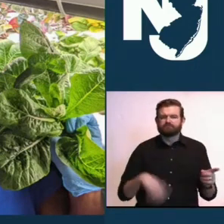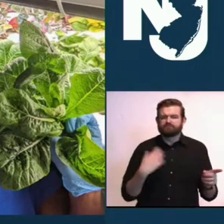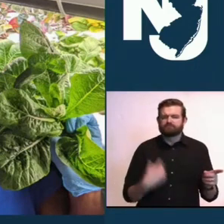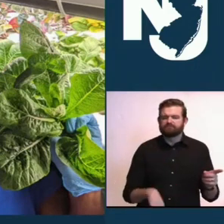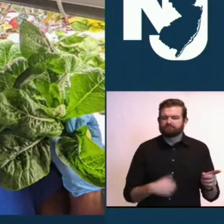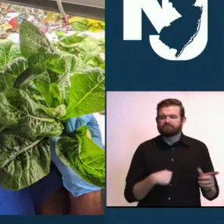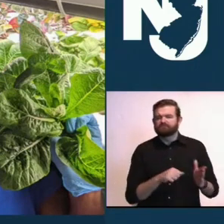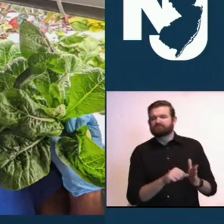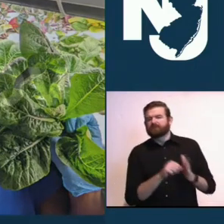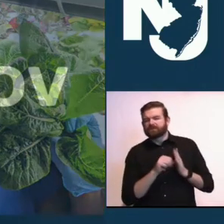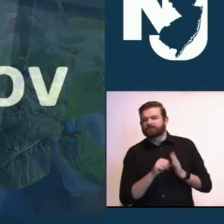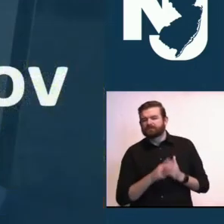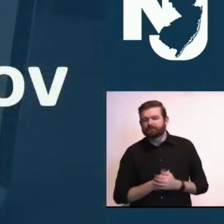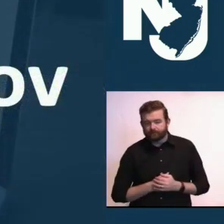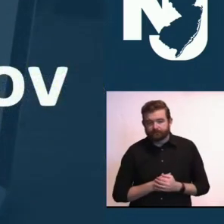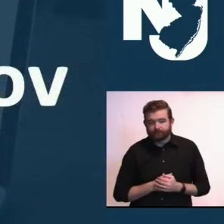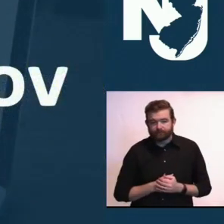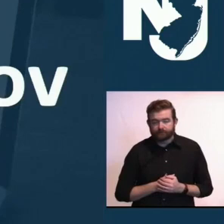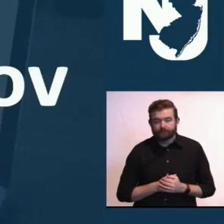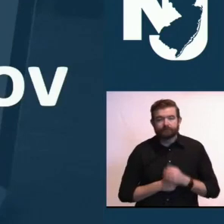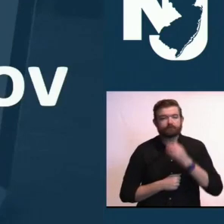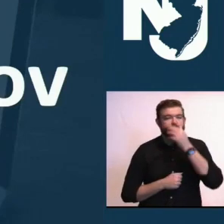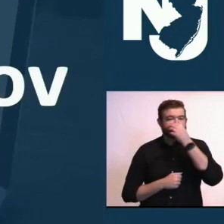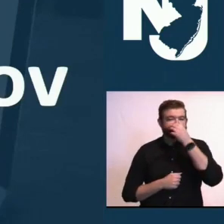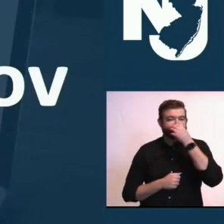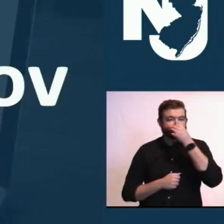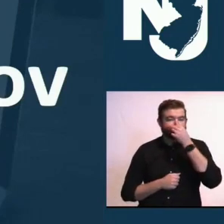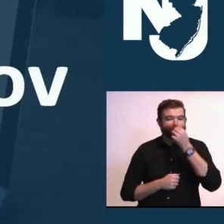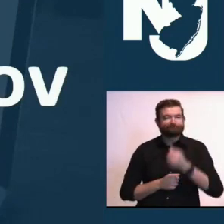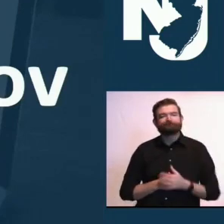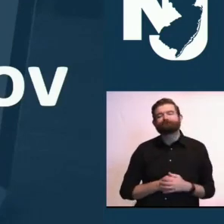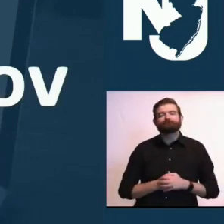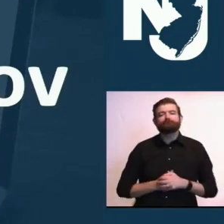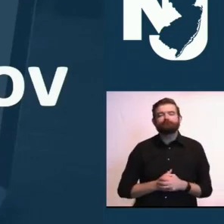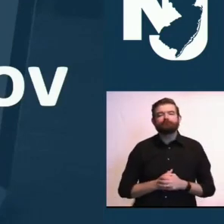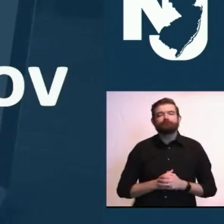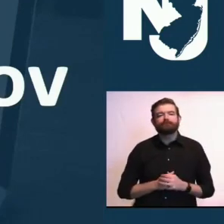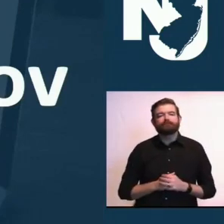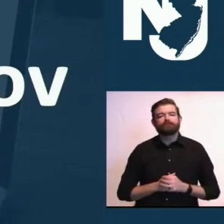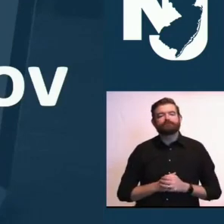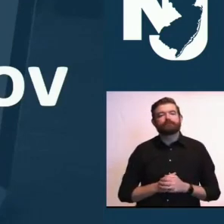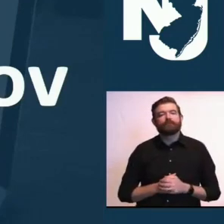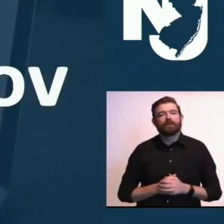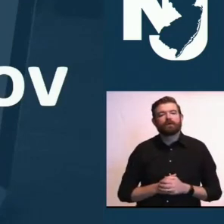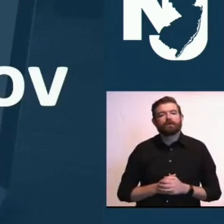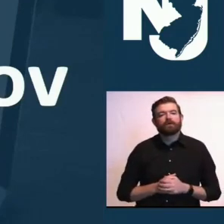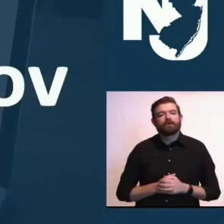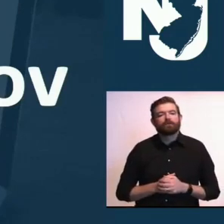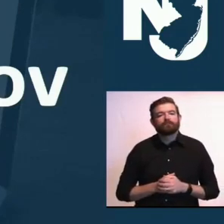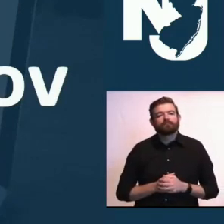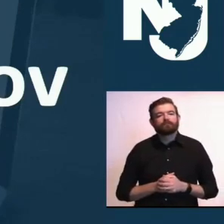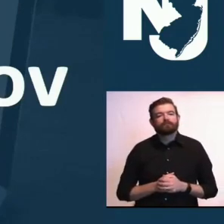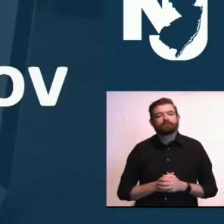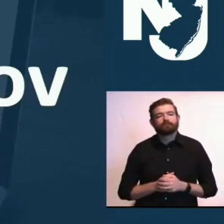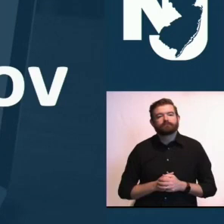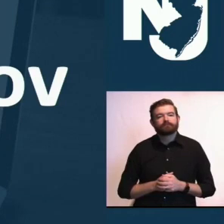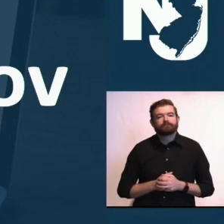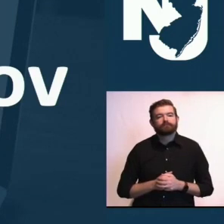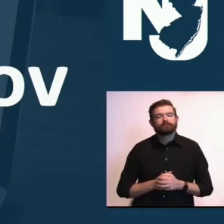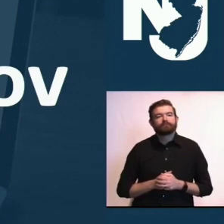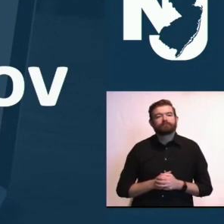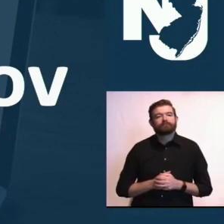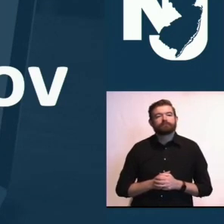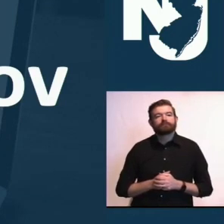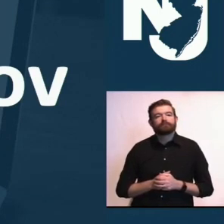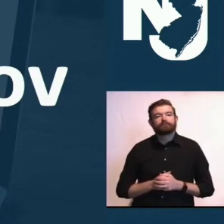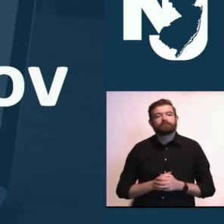Before I turn things over to Judy, a couple of quick programming notes and then a quick salute to some folks who are stepping off the stage today.